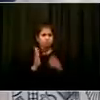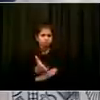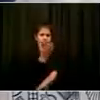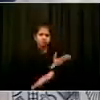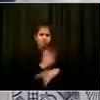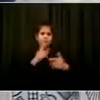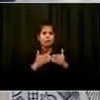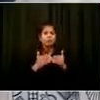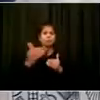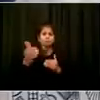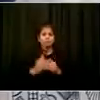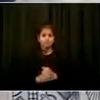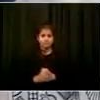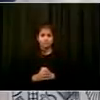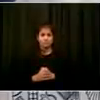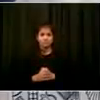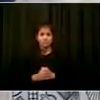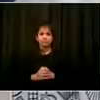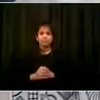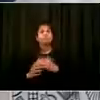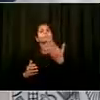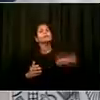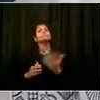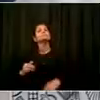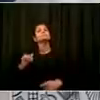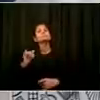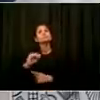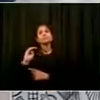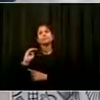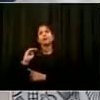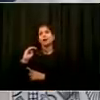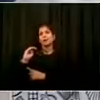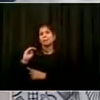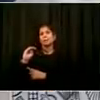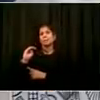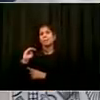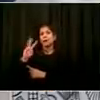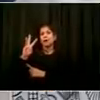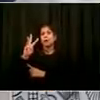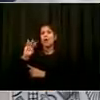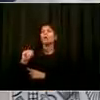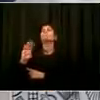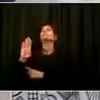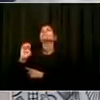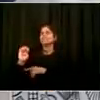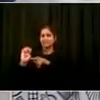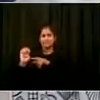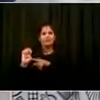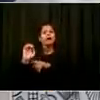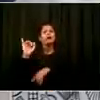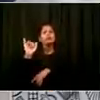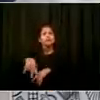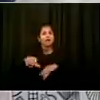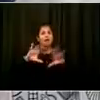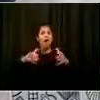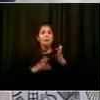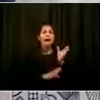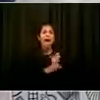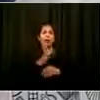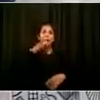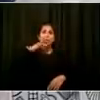to make the MWBE concepts come alive is to up the ante all the time. We've been doing that for years, but we need to do it again. And when it comes